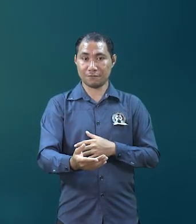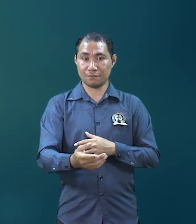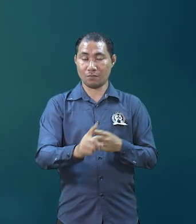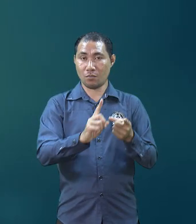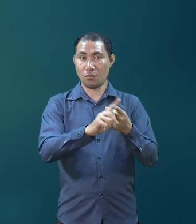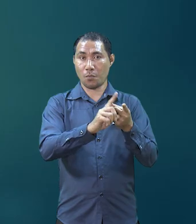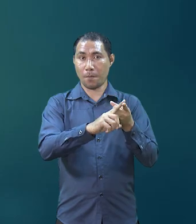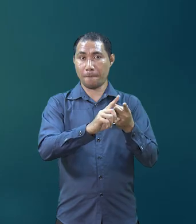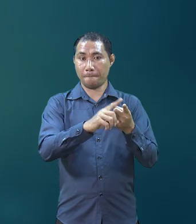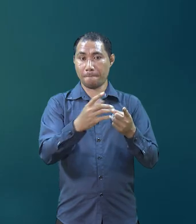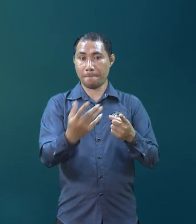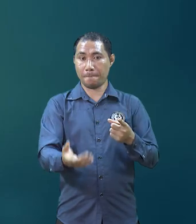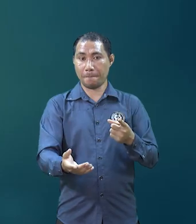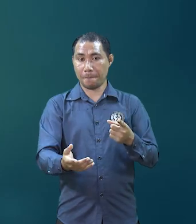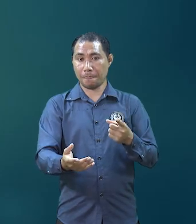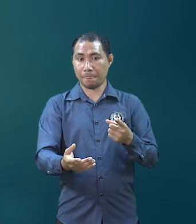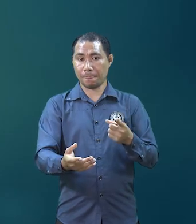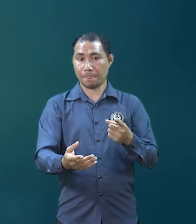So the golden rule of